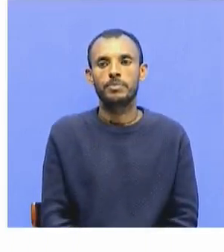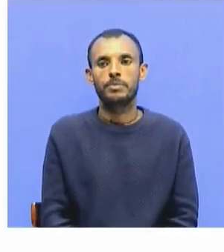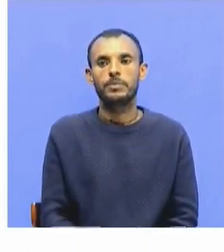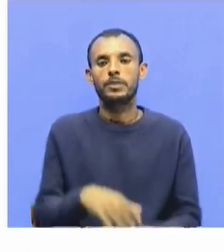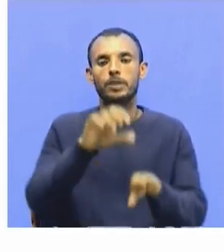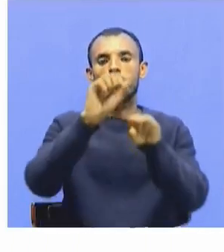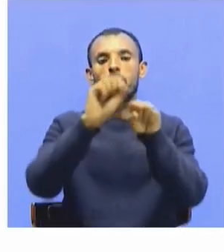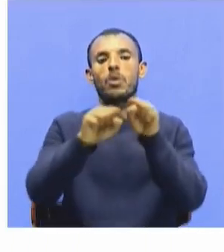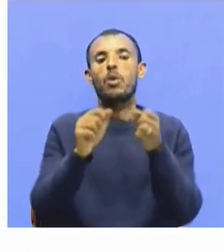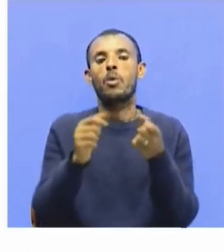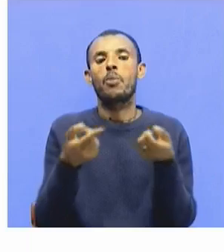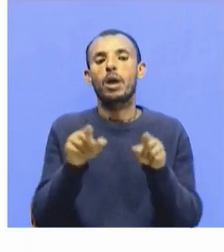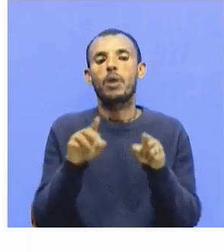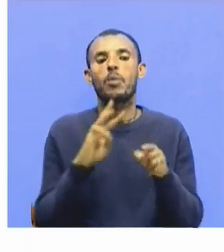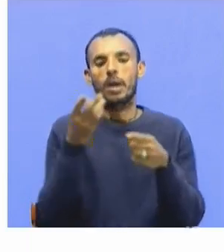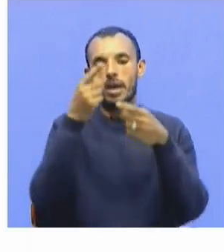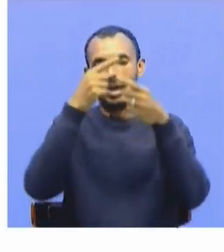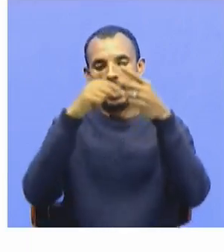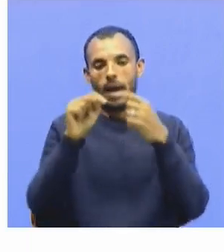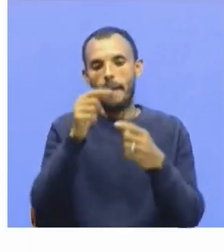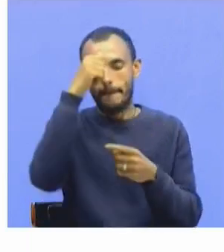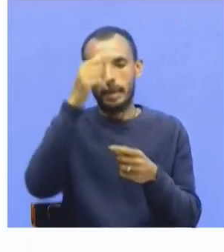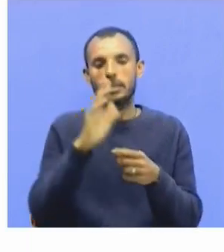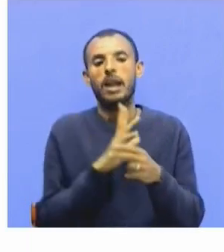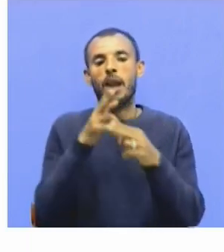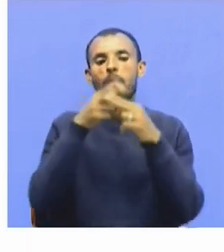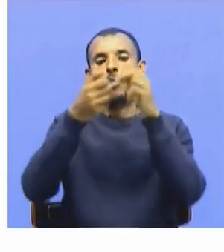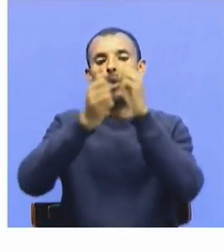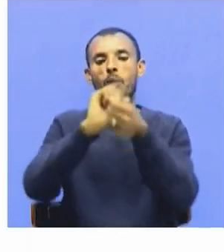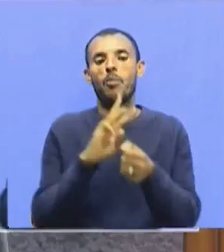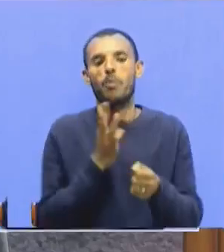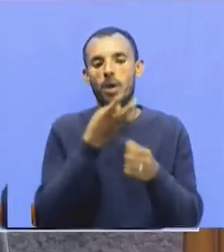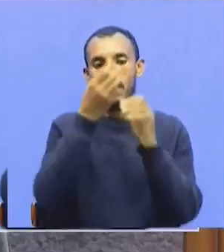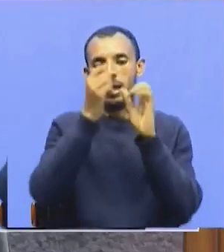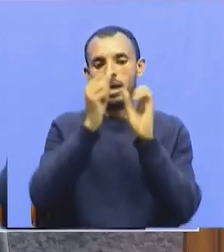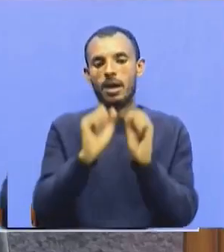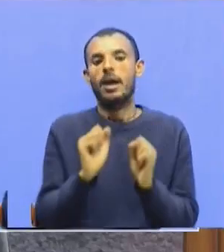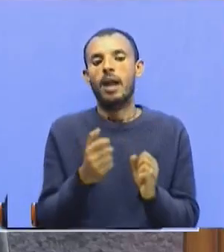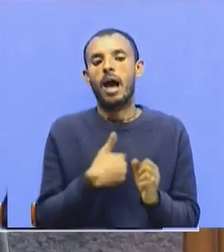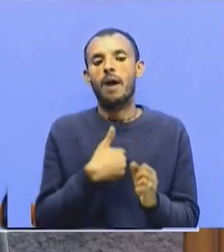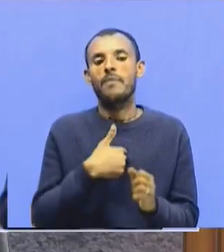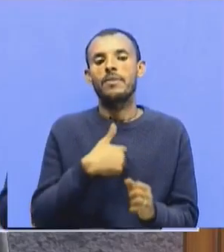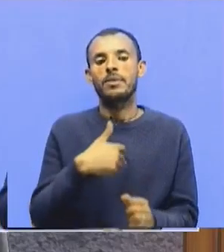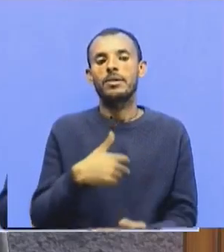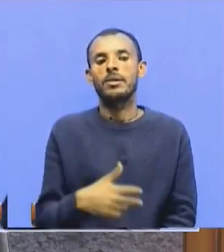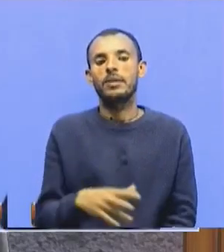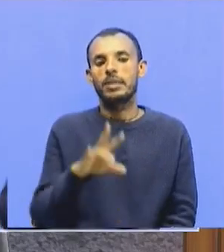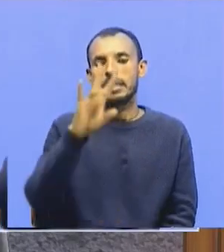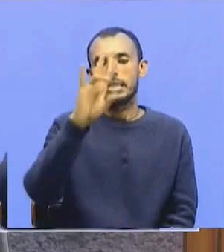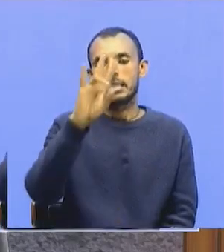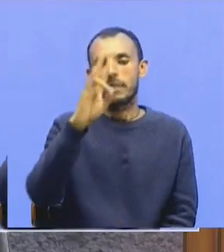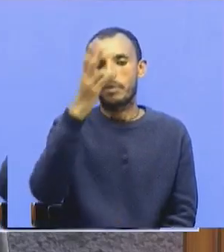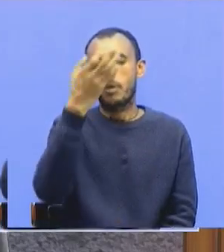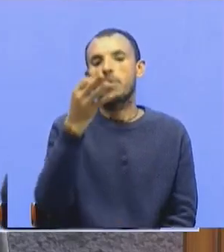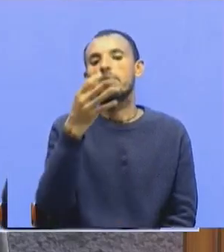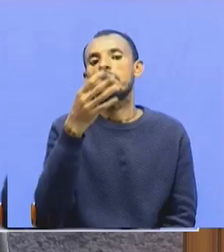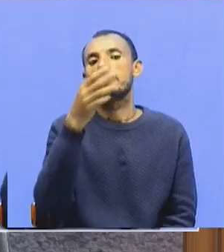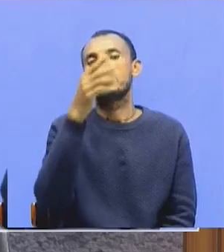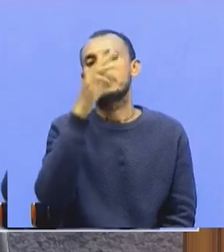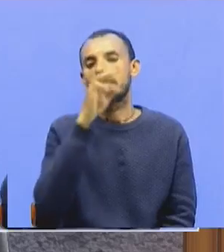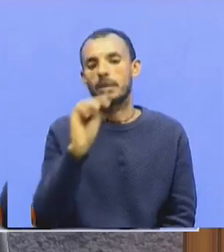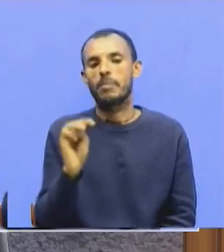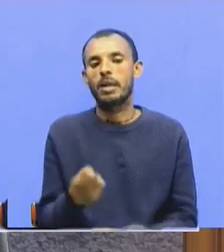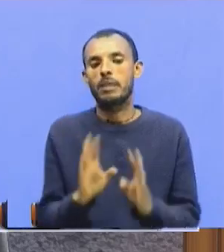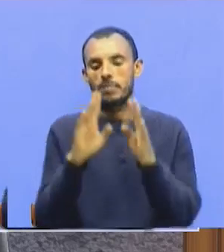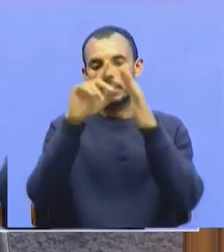So, when we come to personal pronoun, we can have 7 of them. So, here is, let